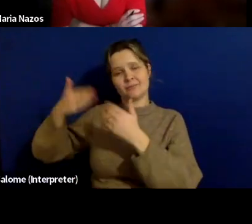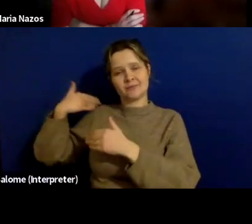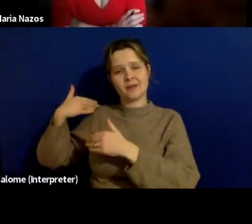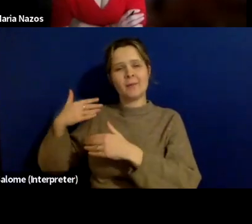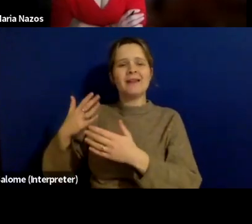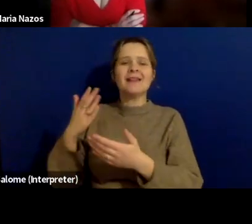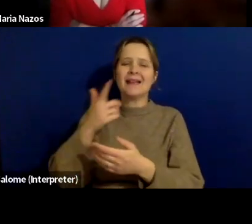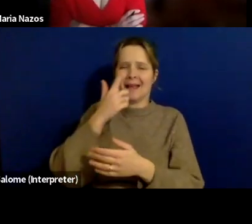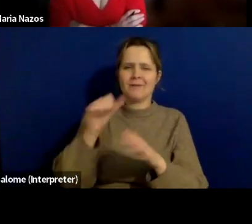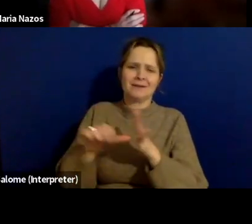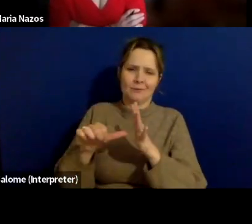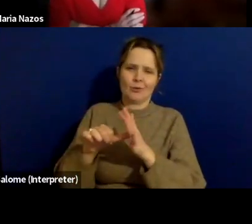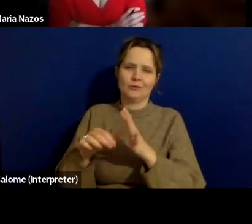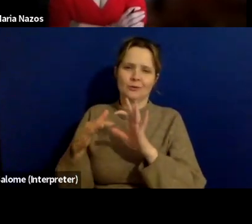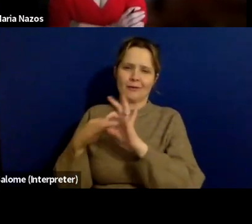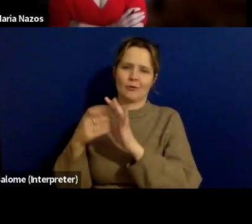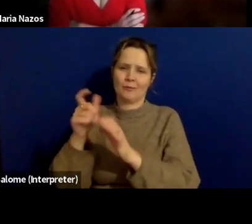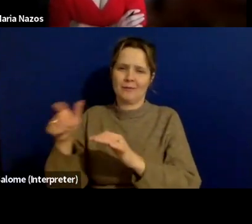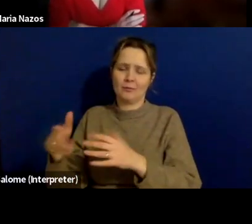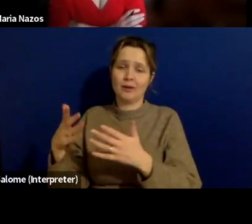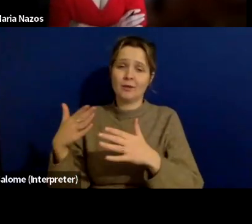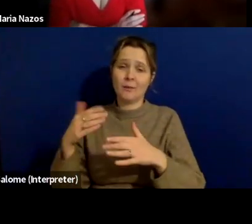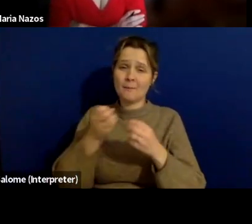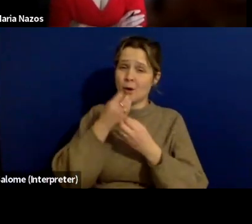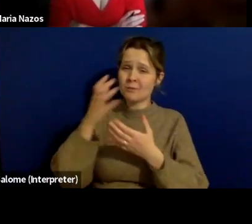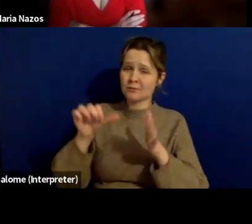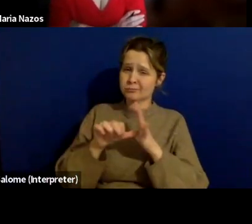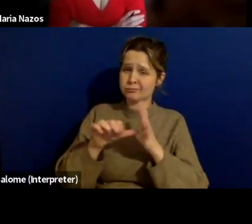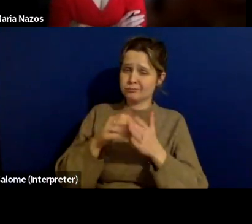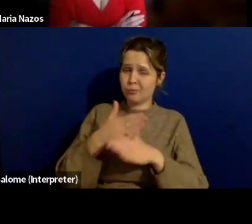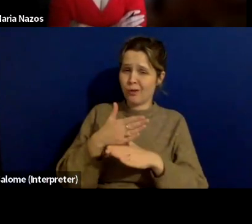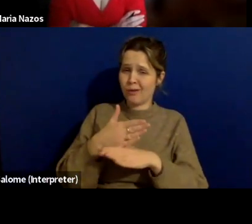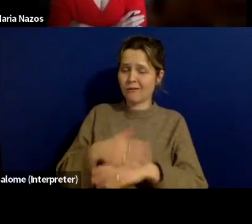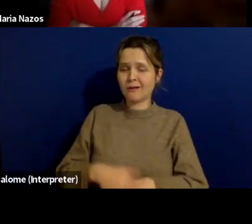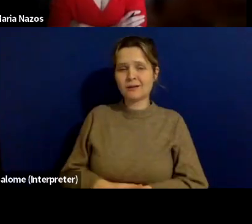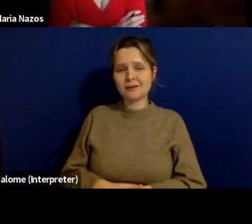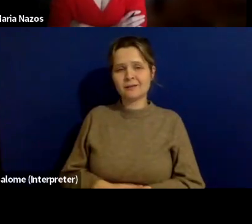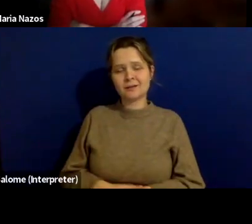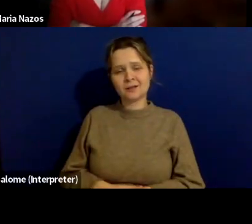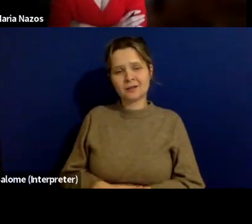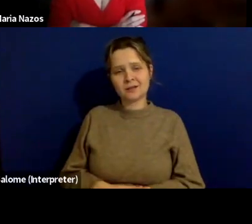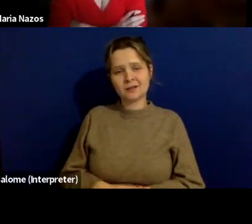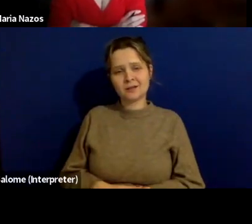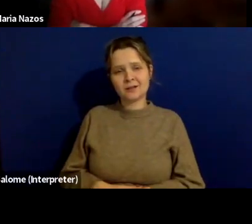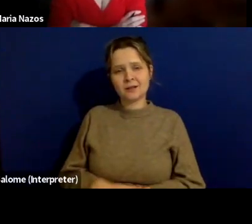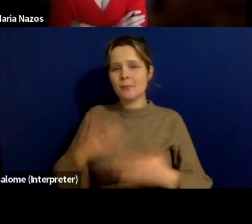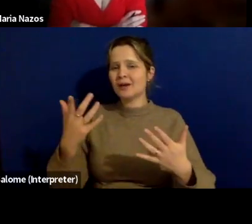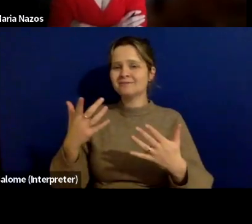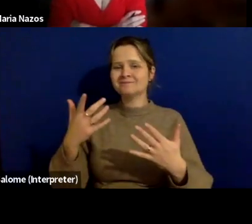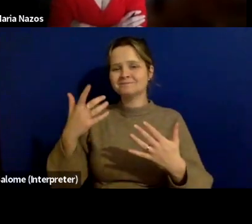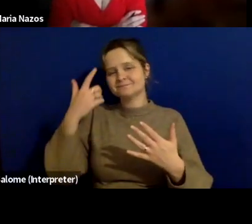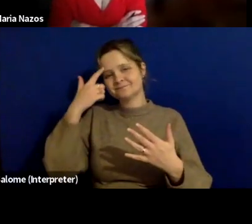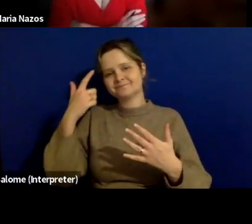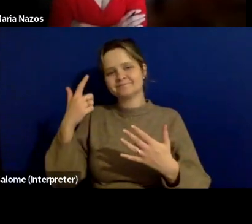to say, work, the poem. But I think it is for the critics to say how